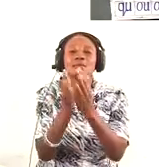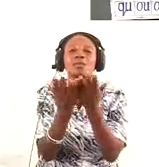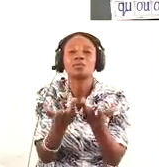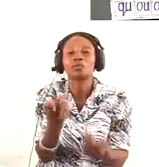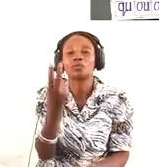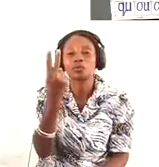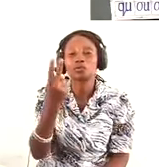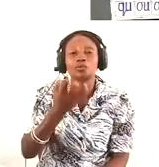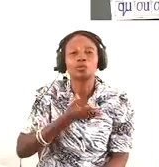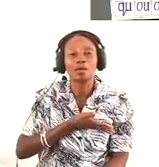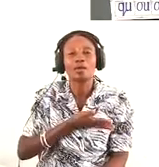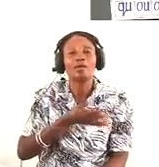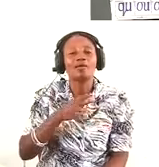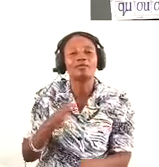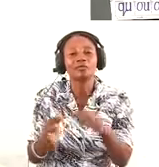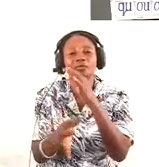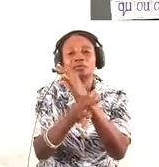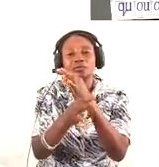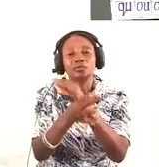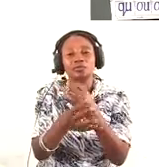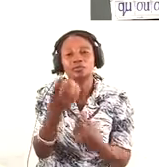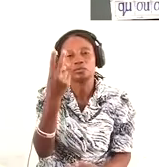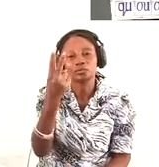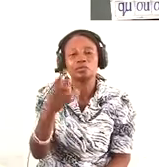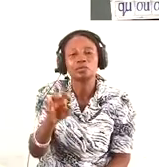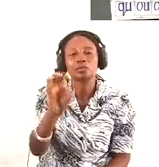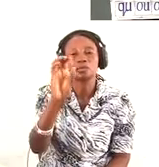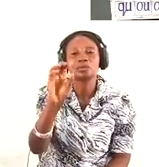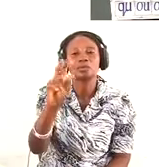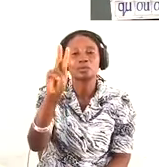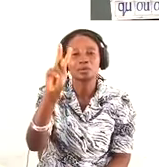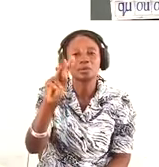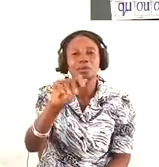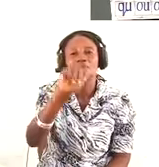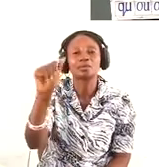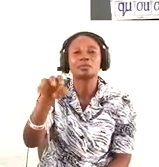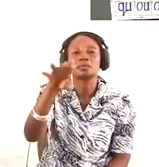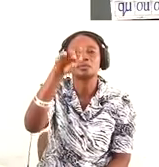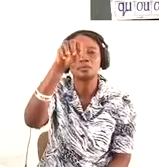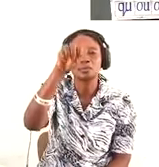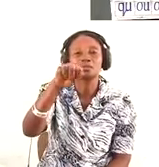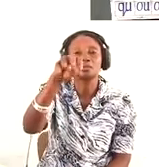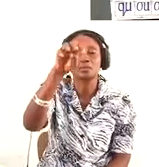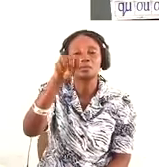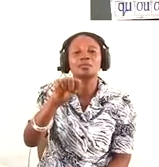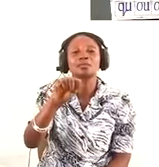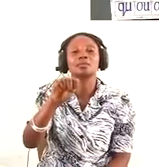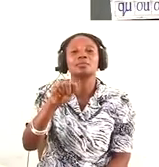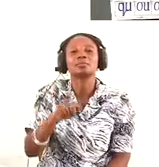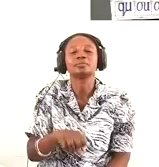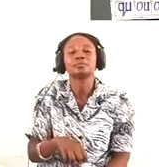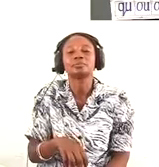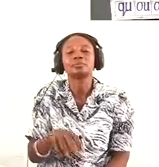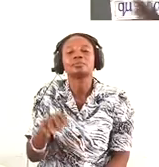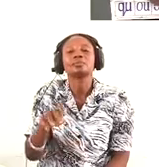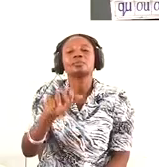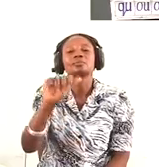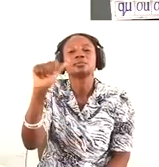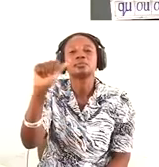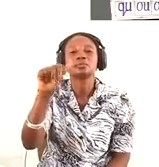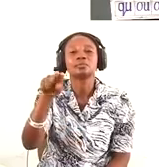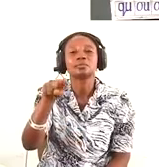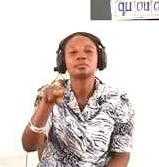book two that you have already known. Now, to move to another sound, and